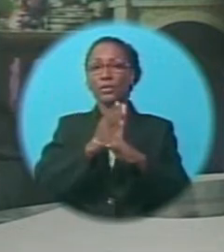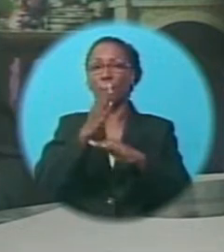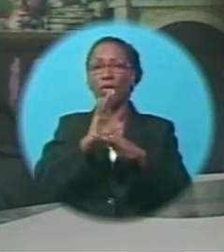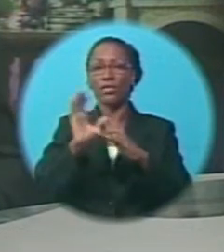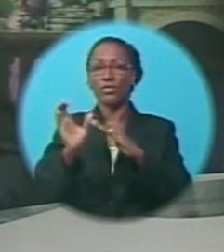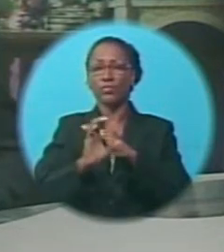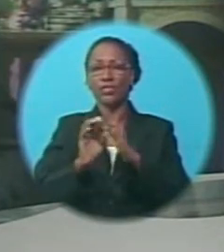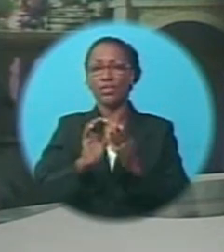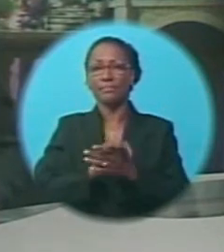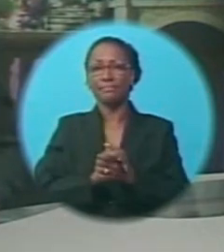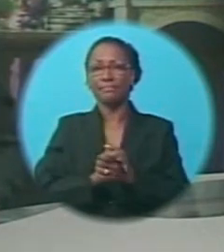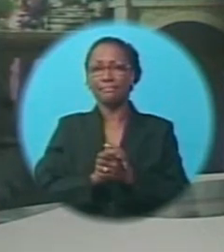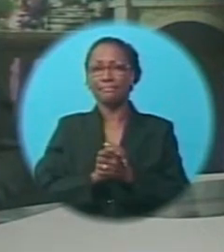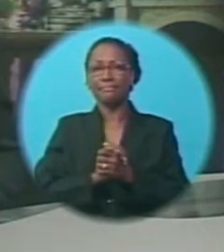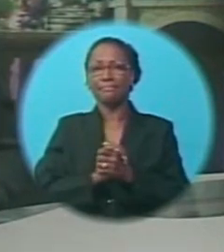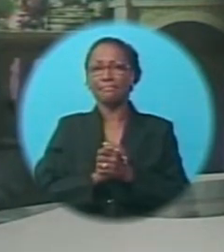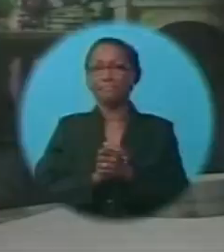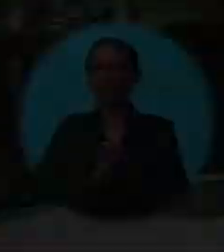region.